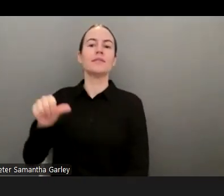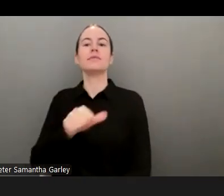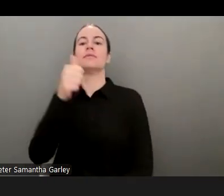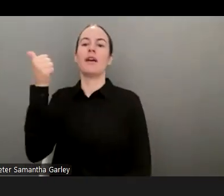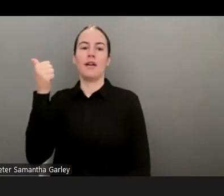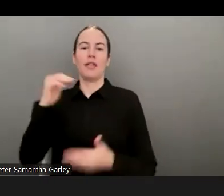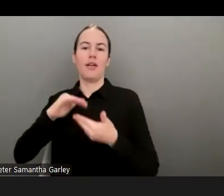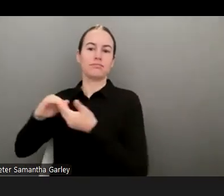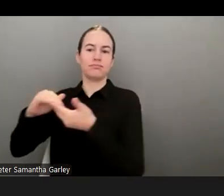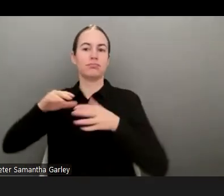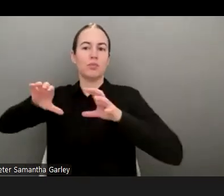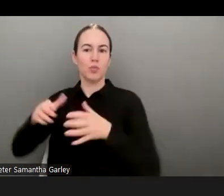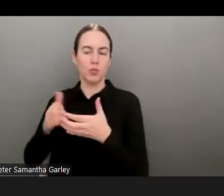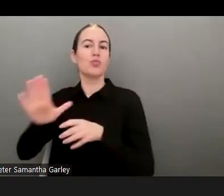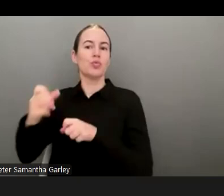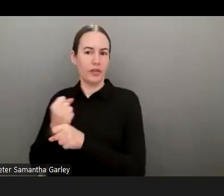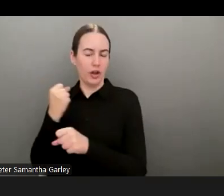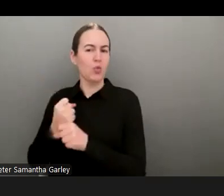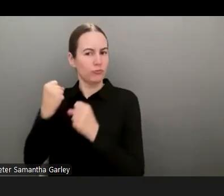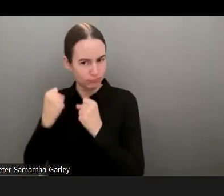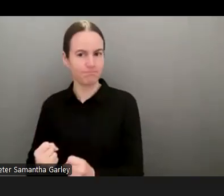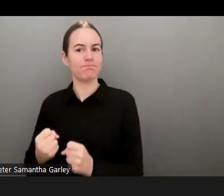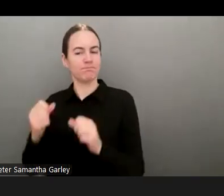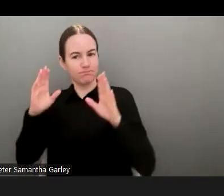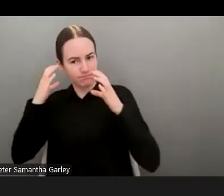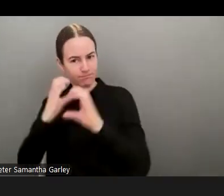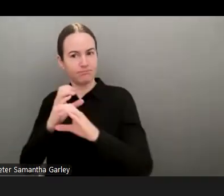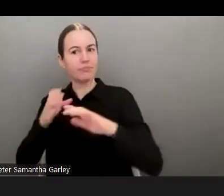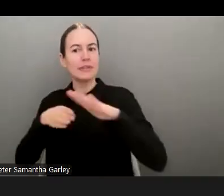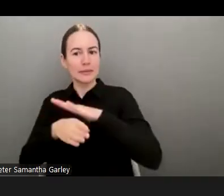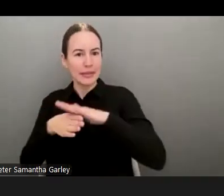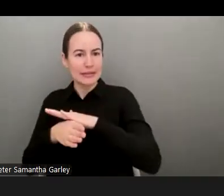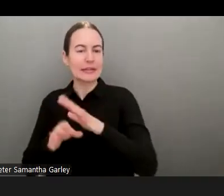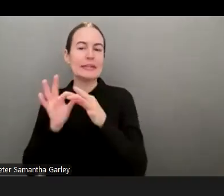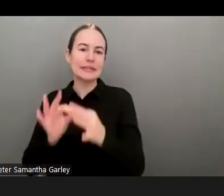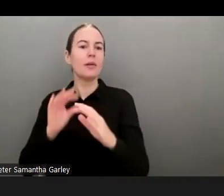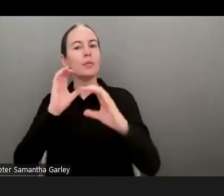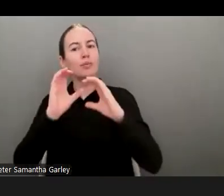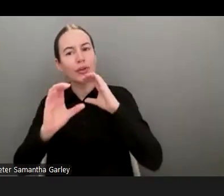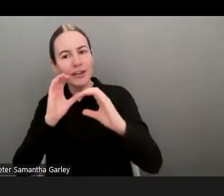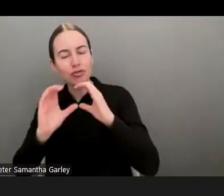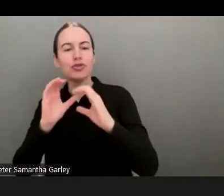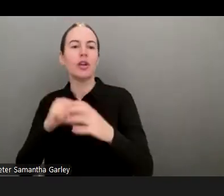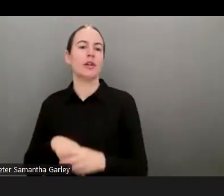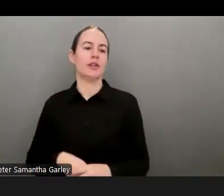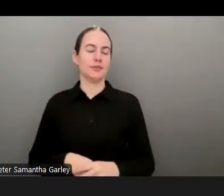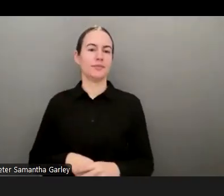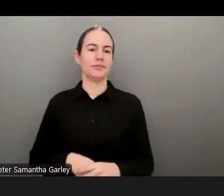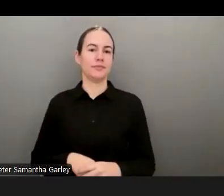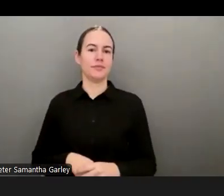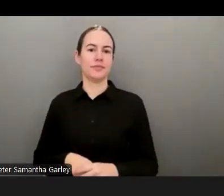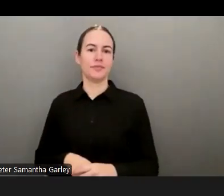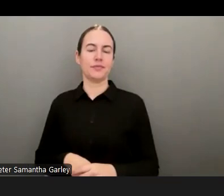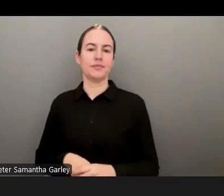also very significant work for accessibility communications. It's accessibility library Celia,